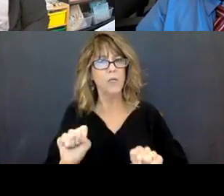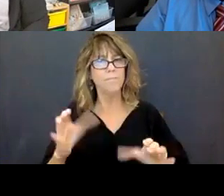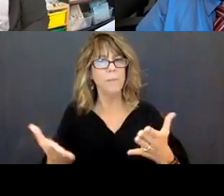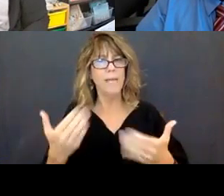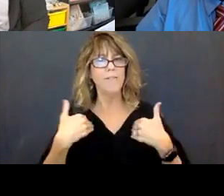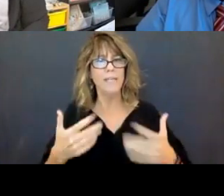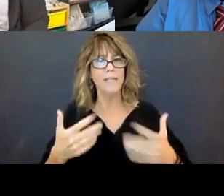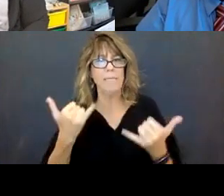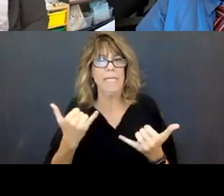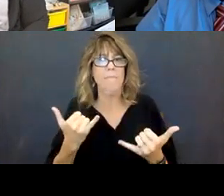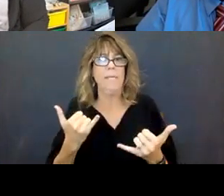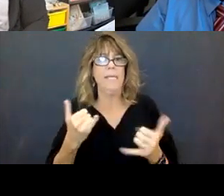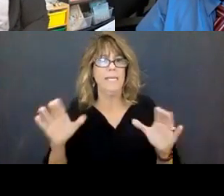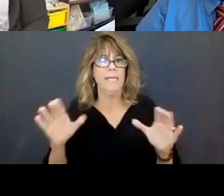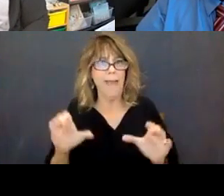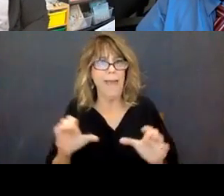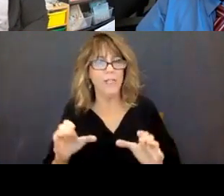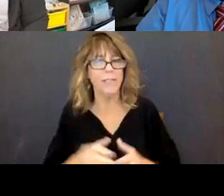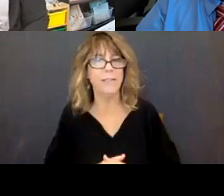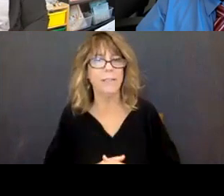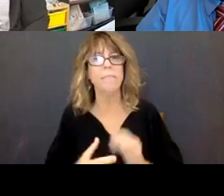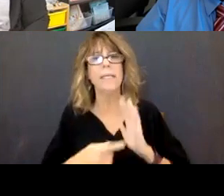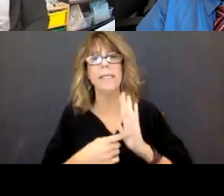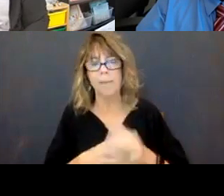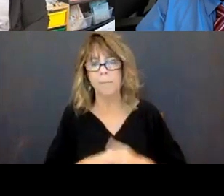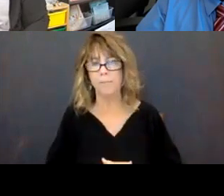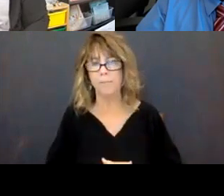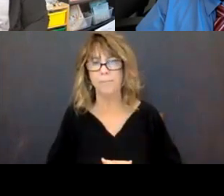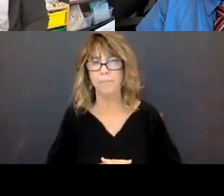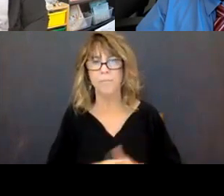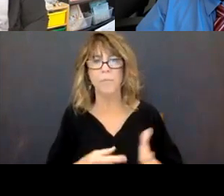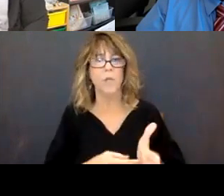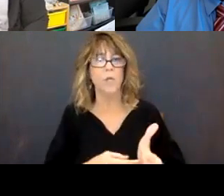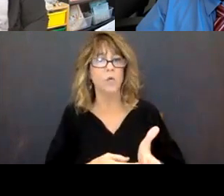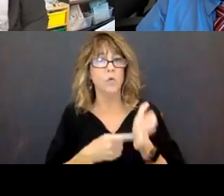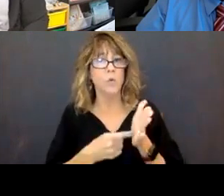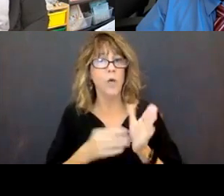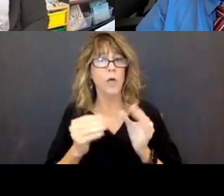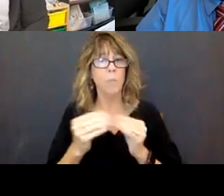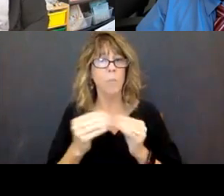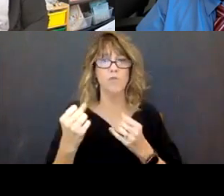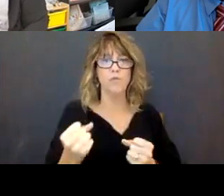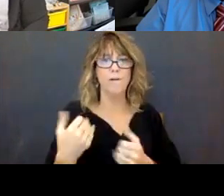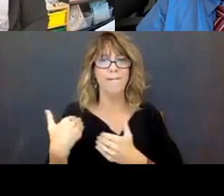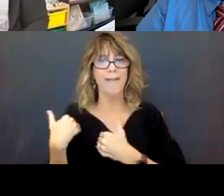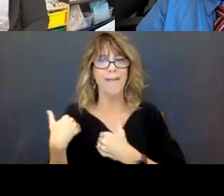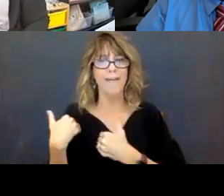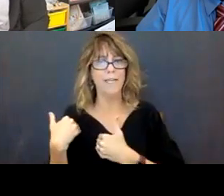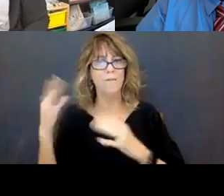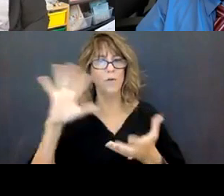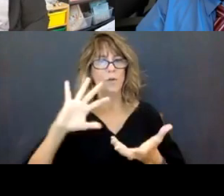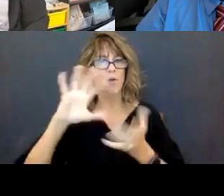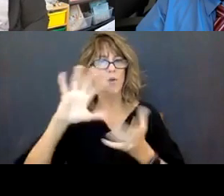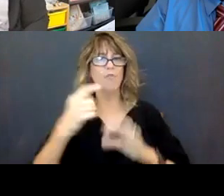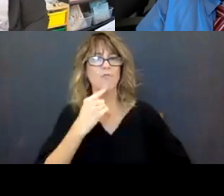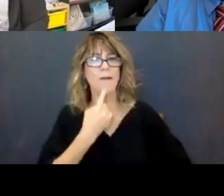For instance, requiring stronger accountability of crisis service providers. Right